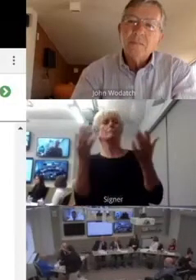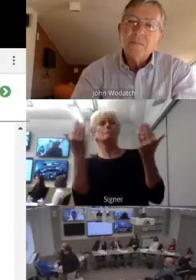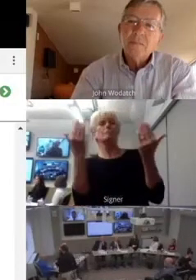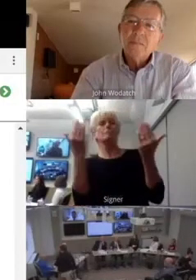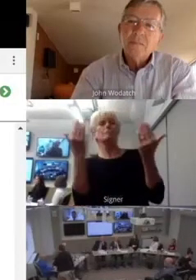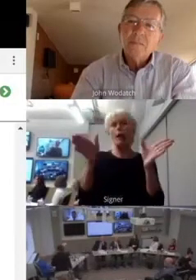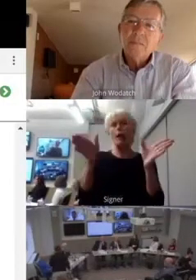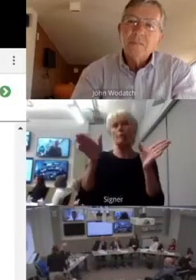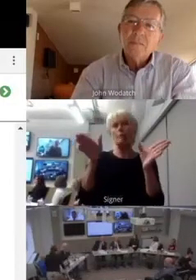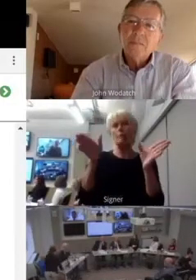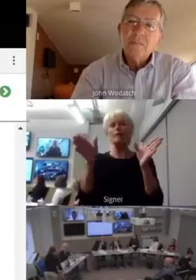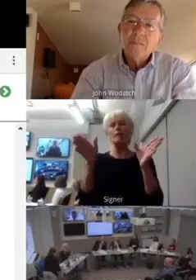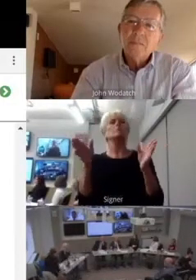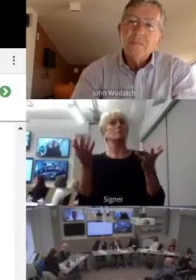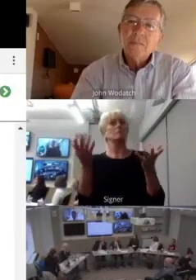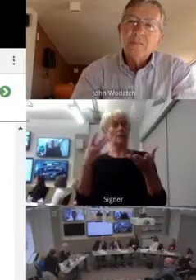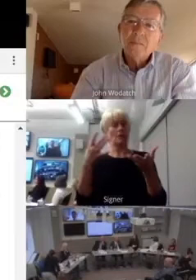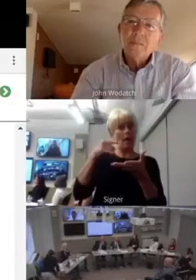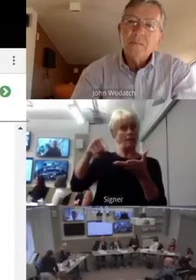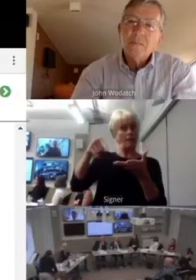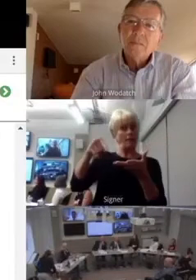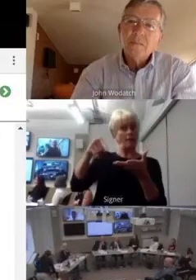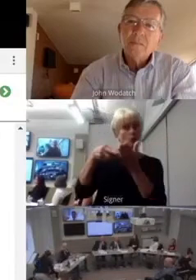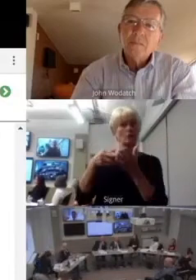some cases, agencies will,